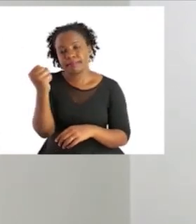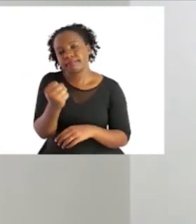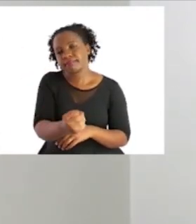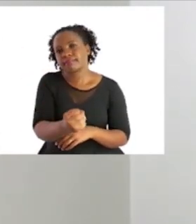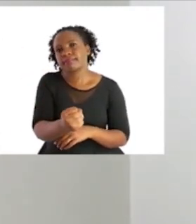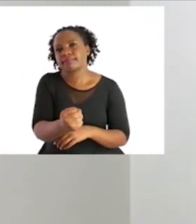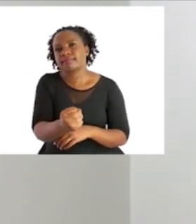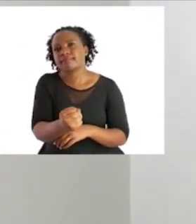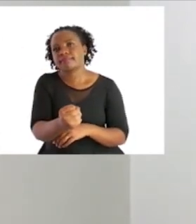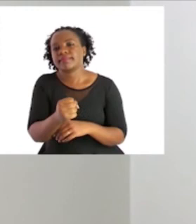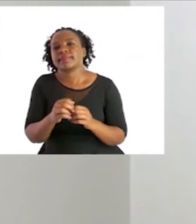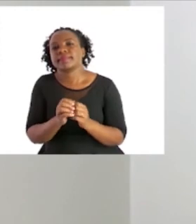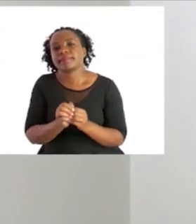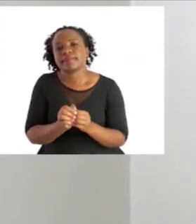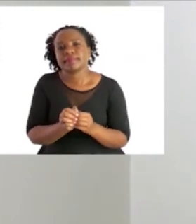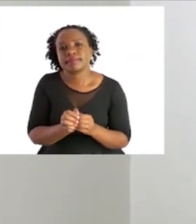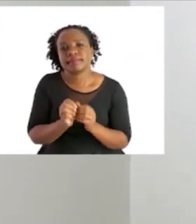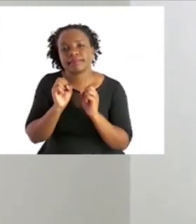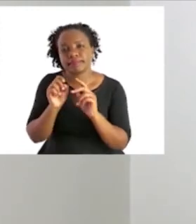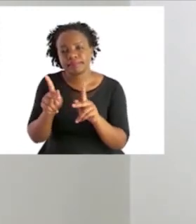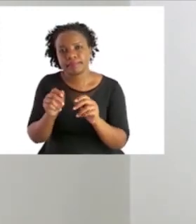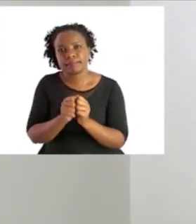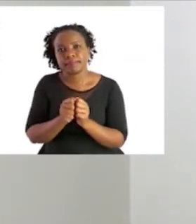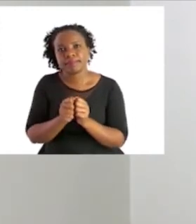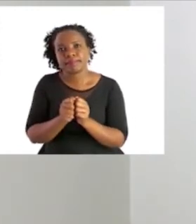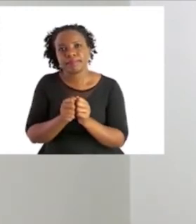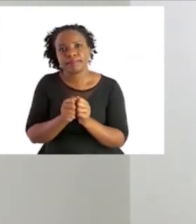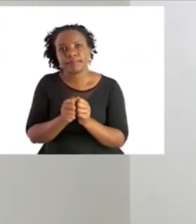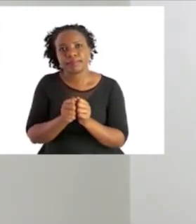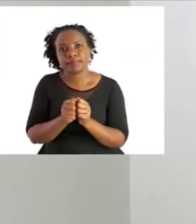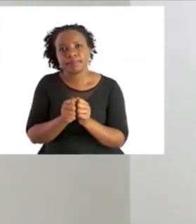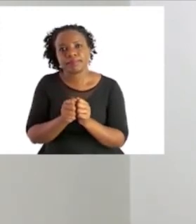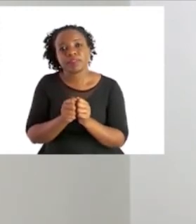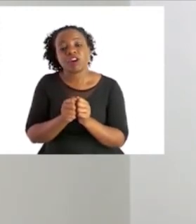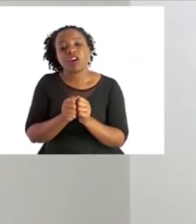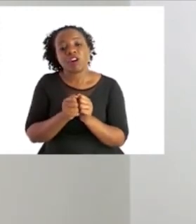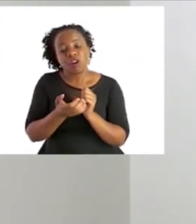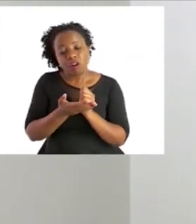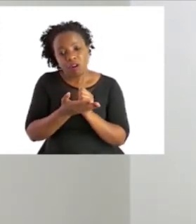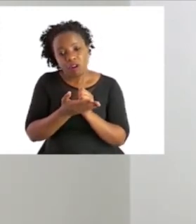a capital letter. Right, so I am saying all those words